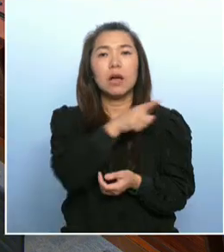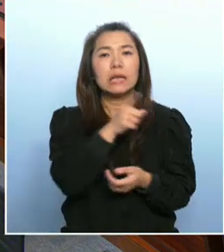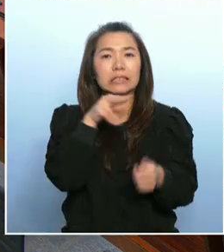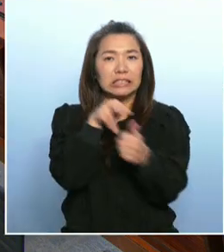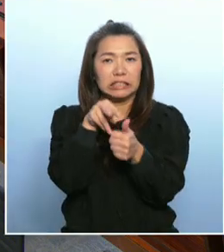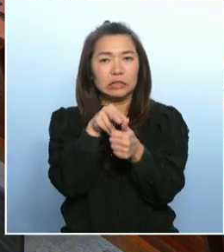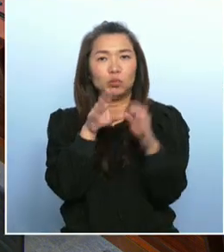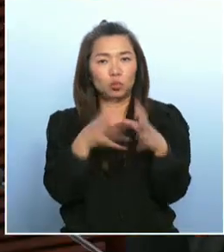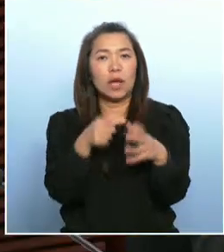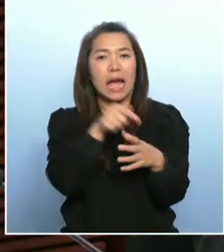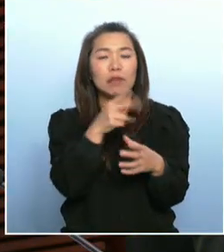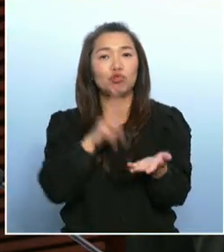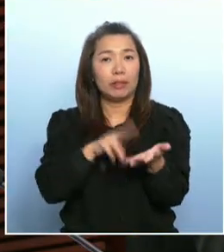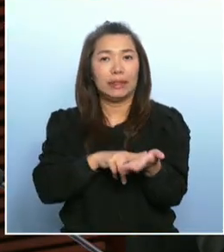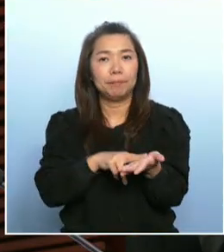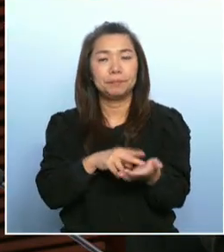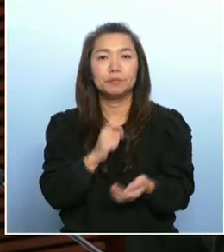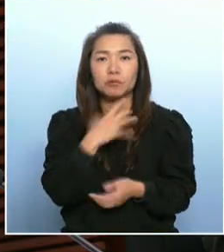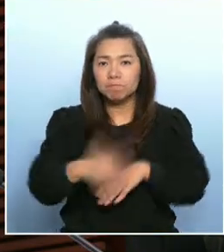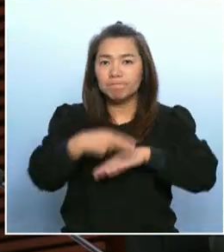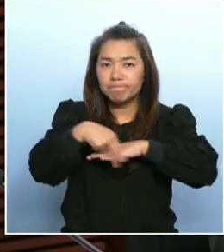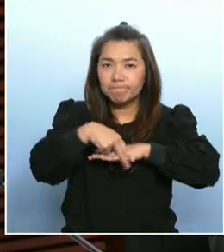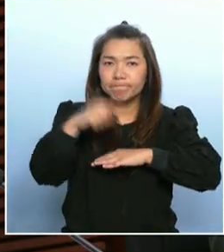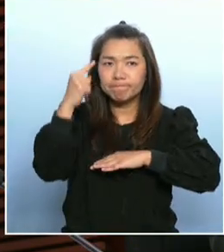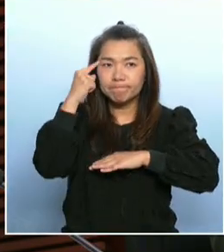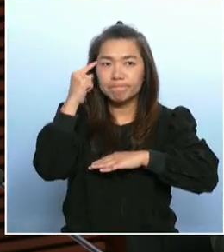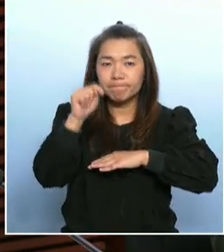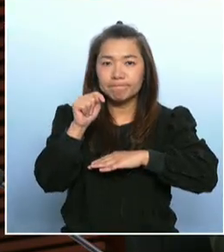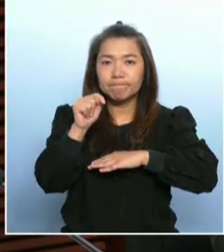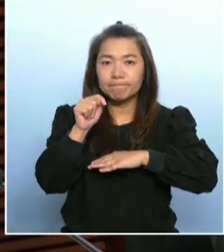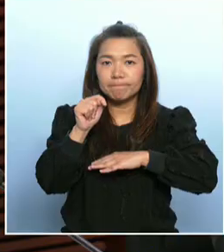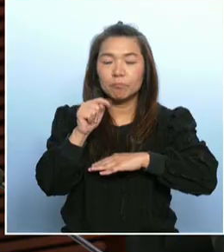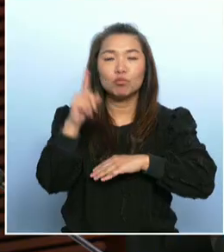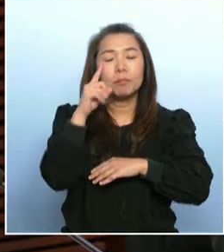SWD? Well, thank you. I want to talk about the allowance for the